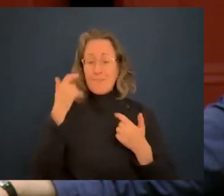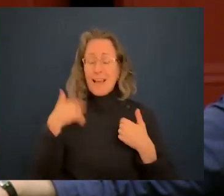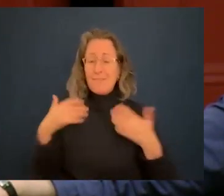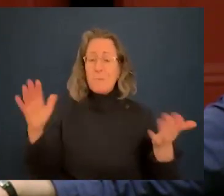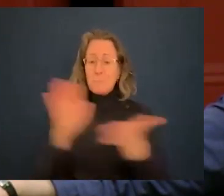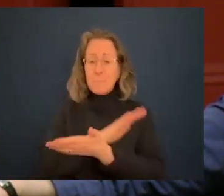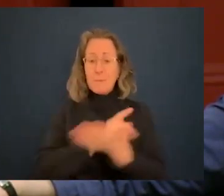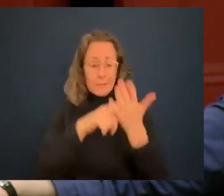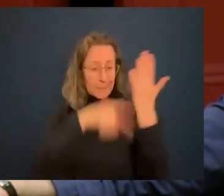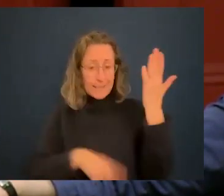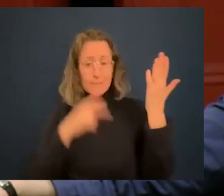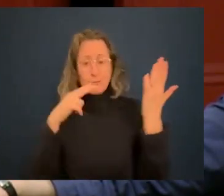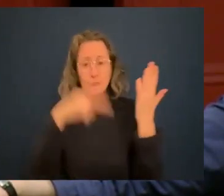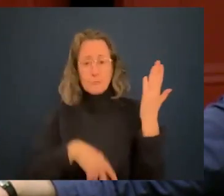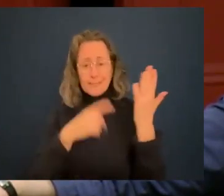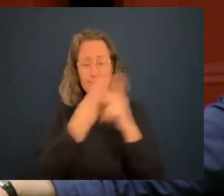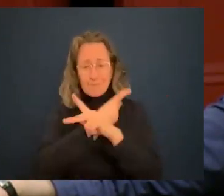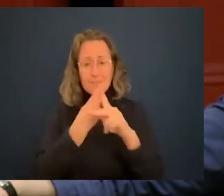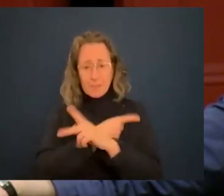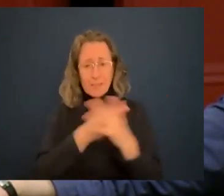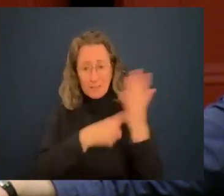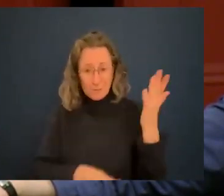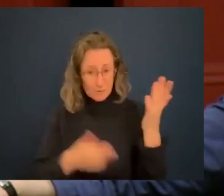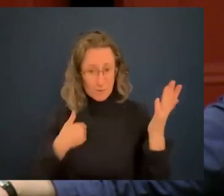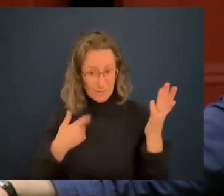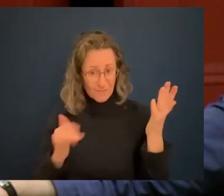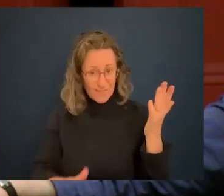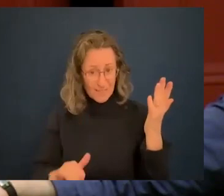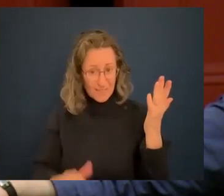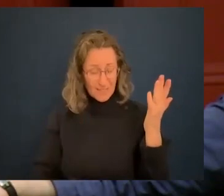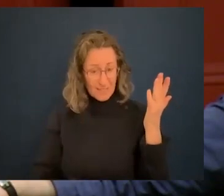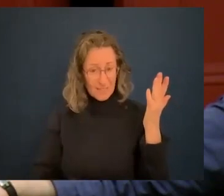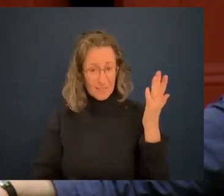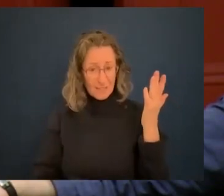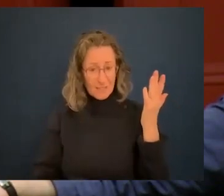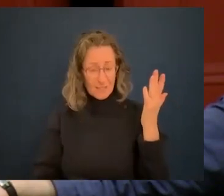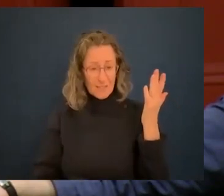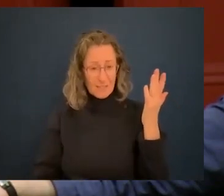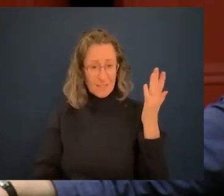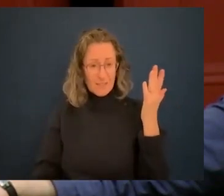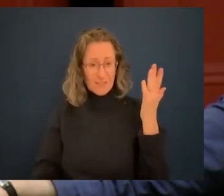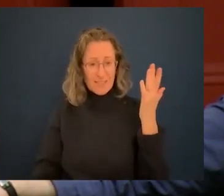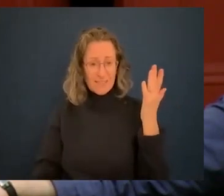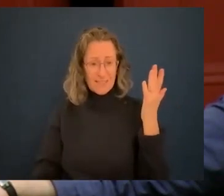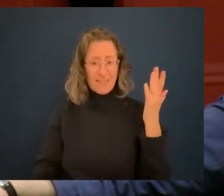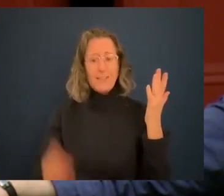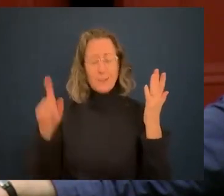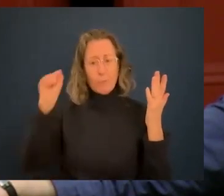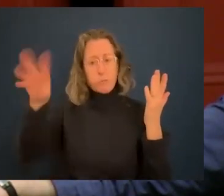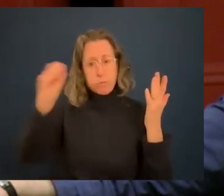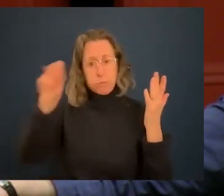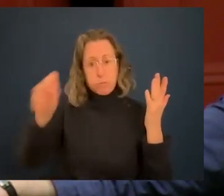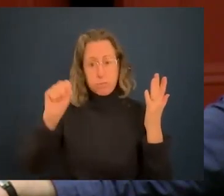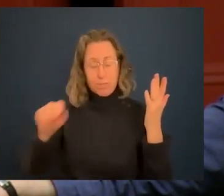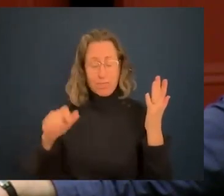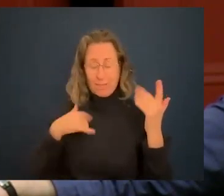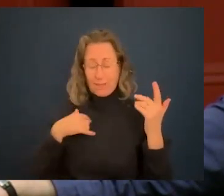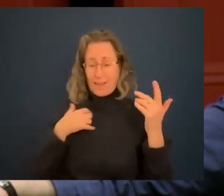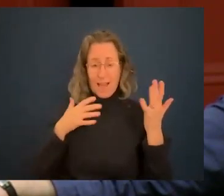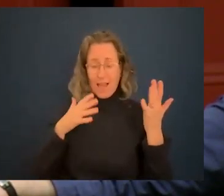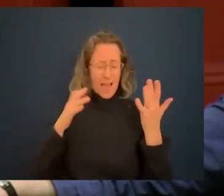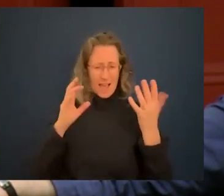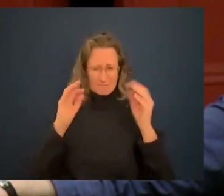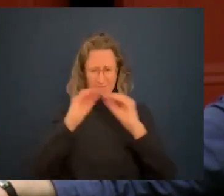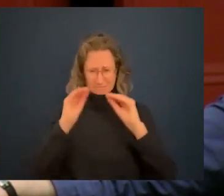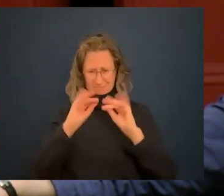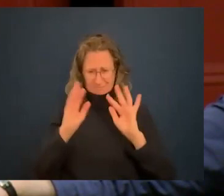of paper to to work out um so you know I'm just there's been a lot of numbers thrown around I'm having trouble fitting them all